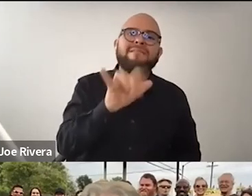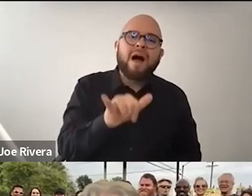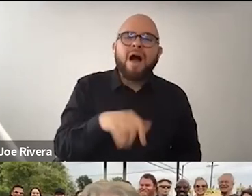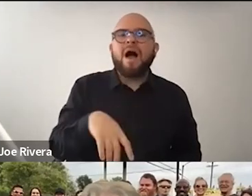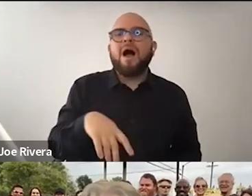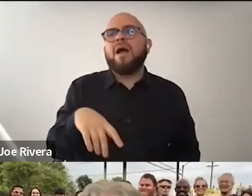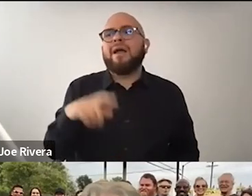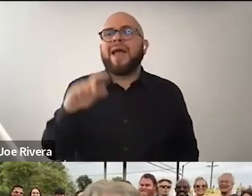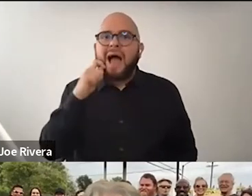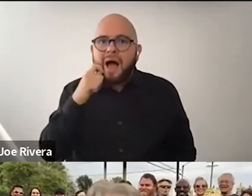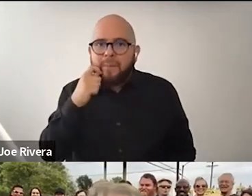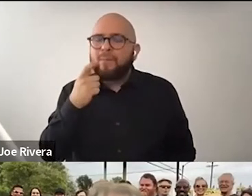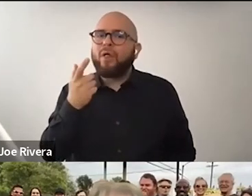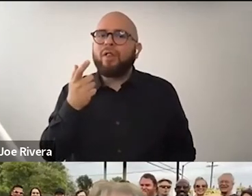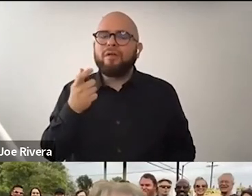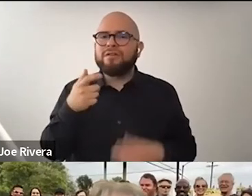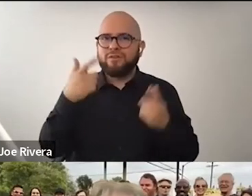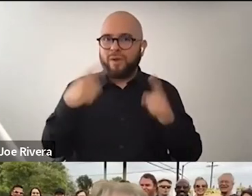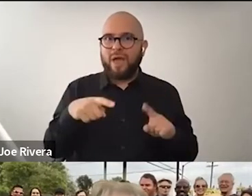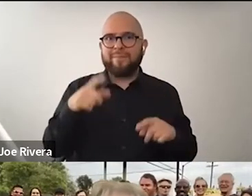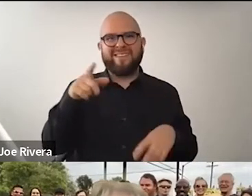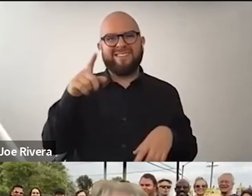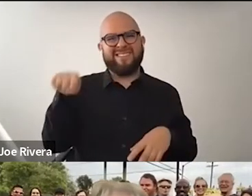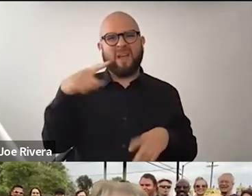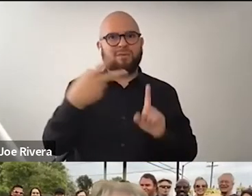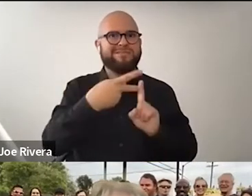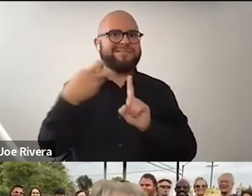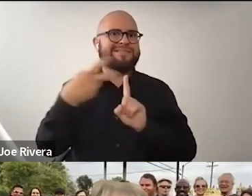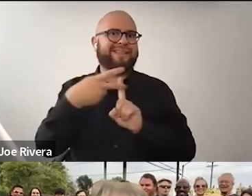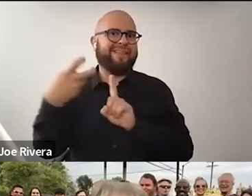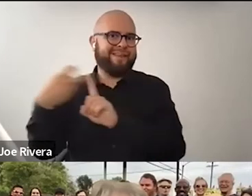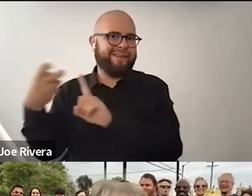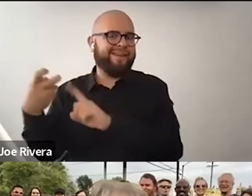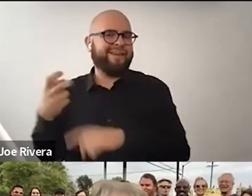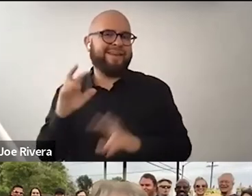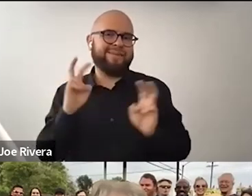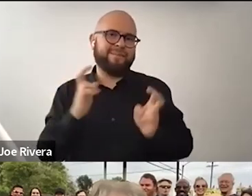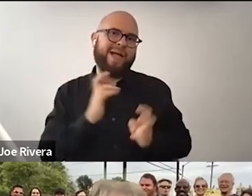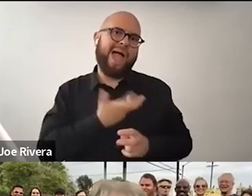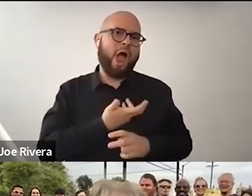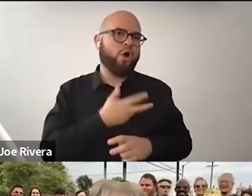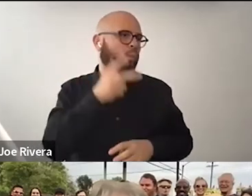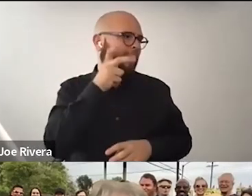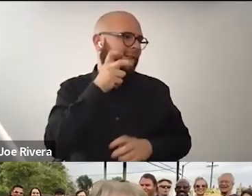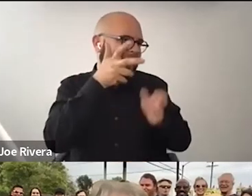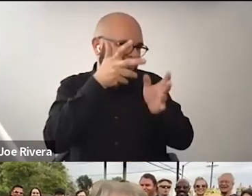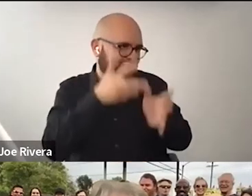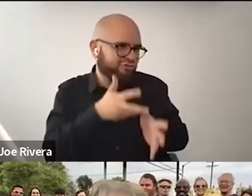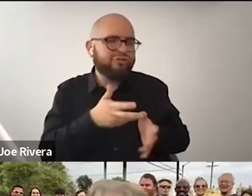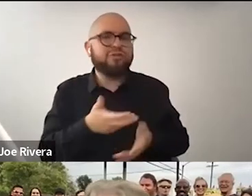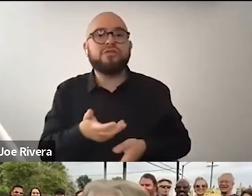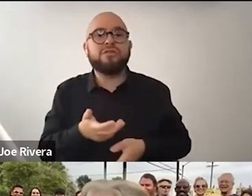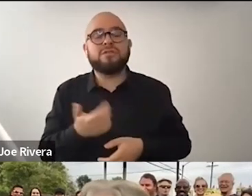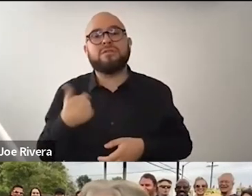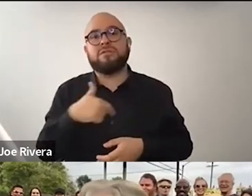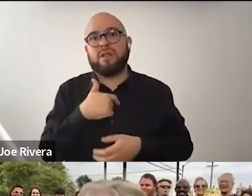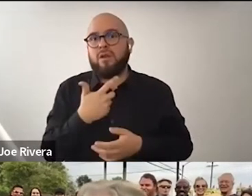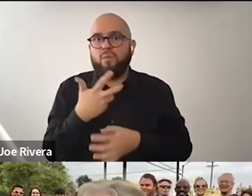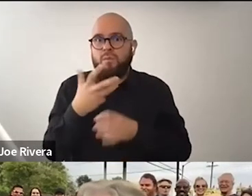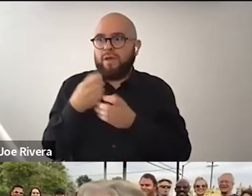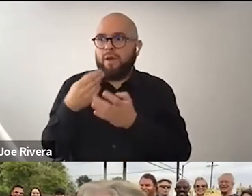listenership. And as we all know, we make our money either via commercials or underwriting. That's where it comes